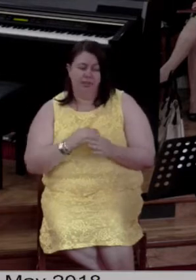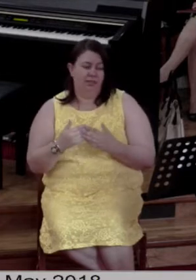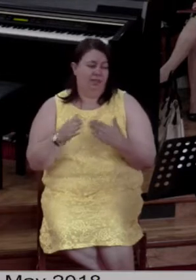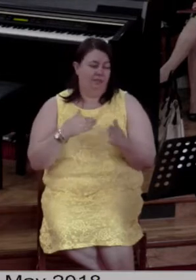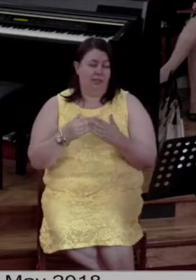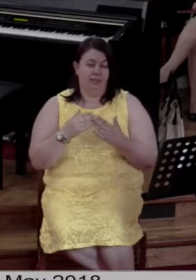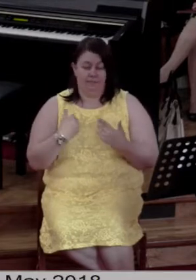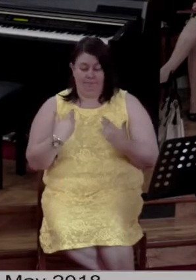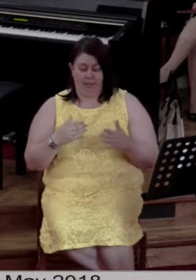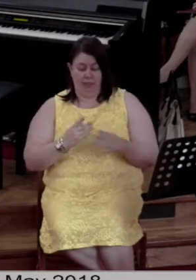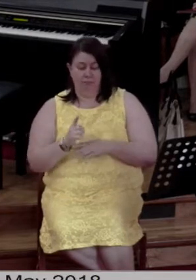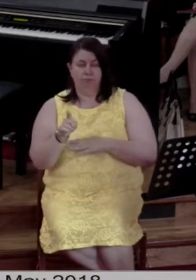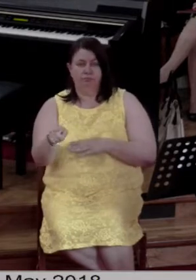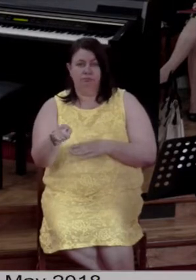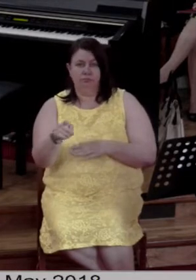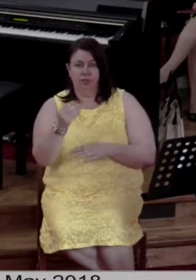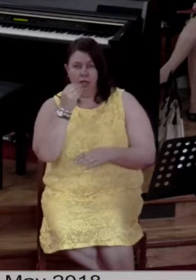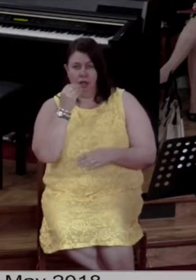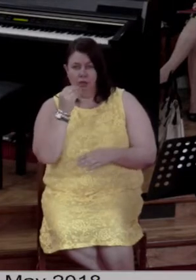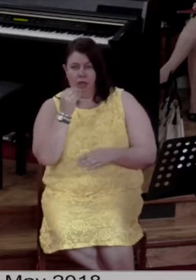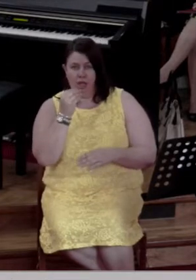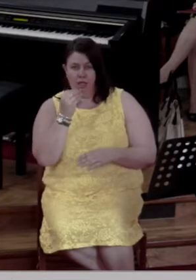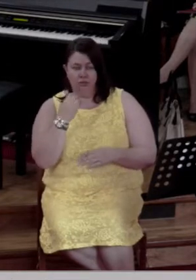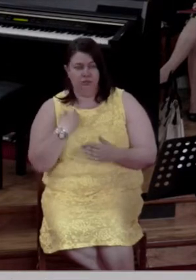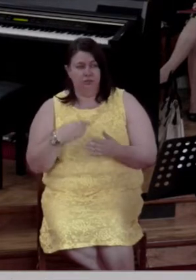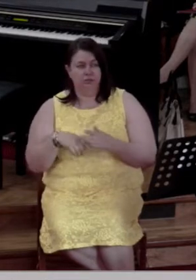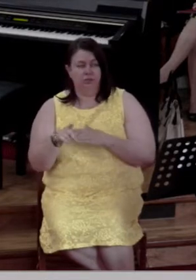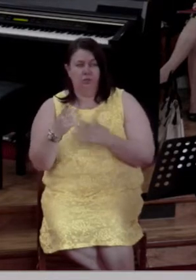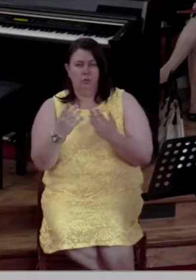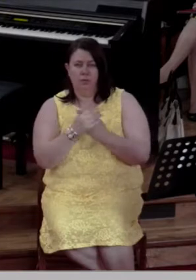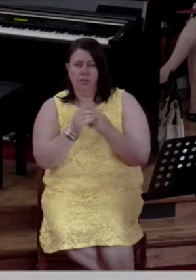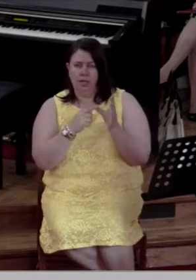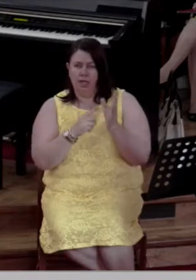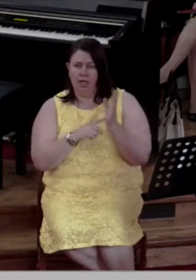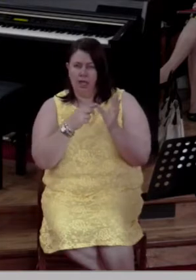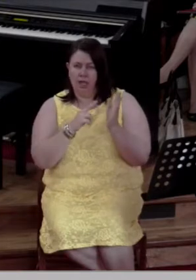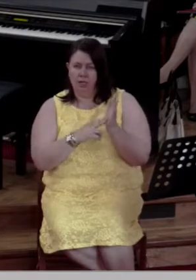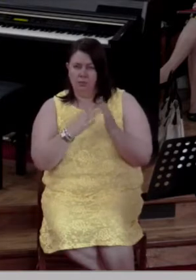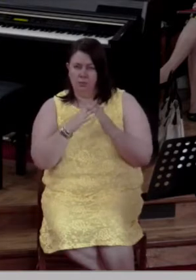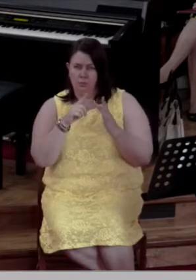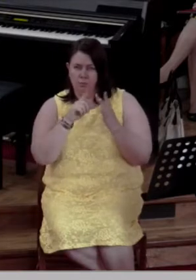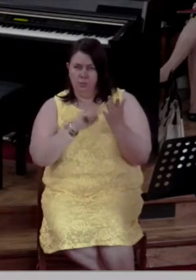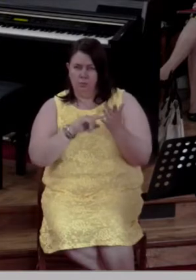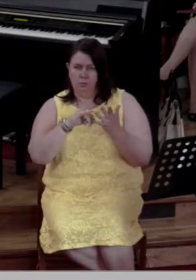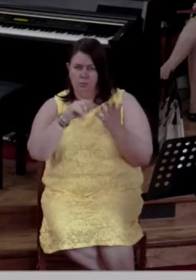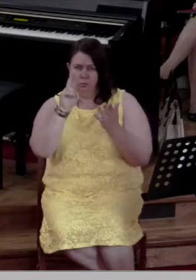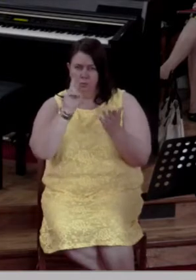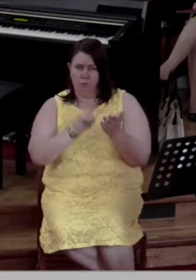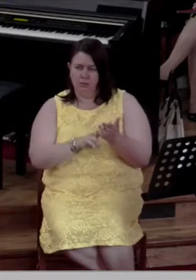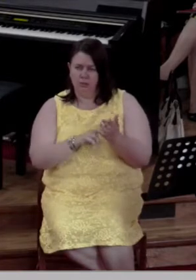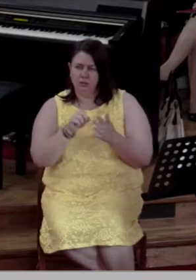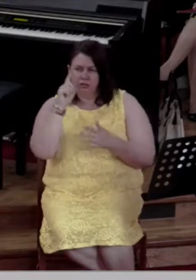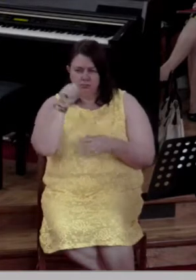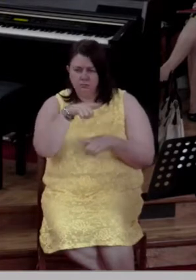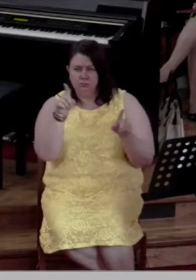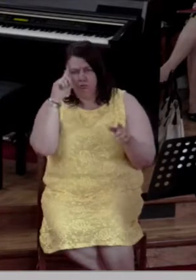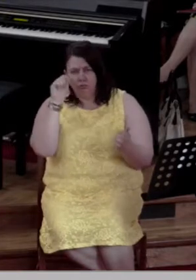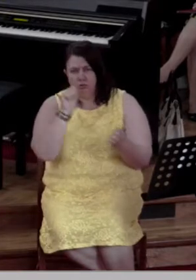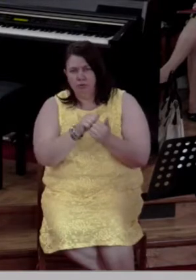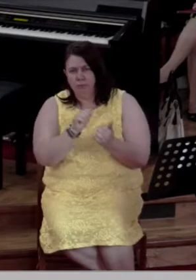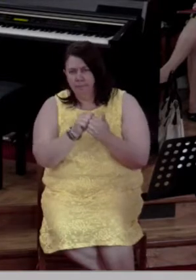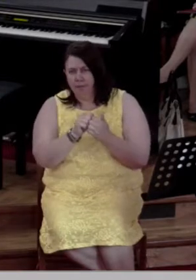lunch a few times, so I had lunch with Alan Wilson, who was one of our former assistants here. You may remember Alan, about 10 years